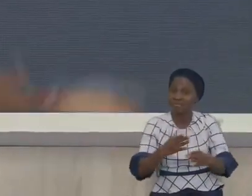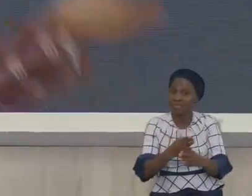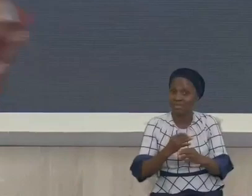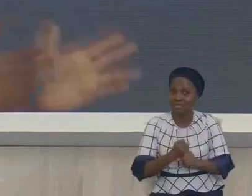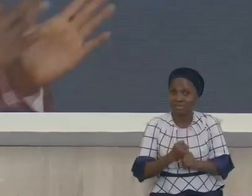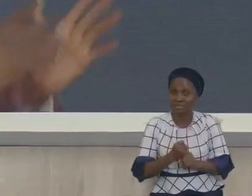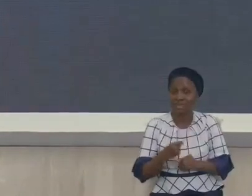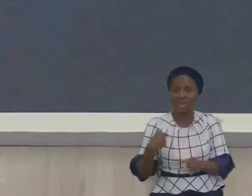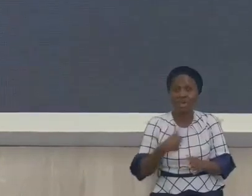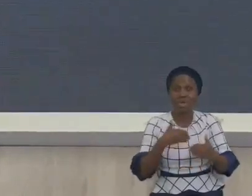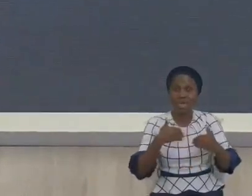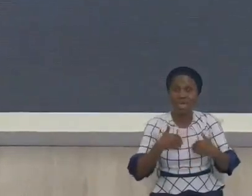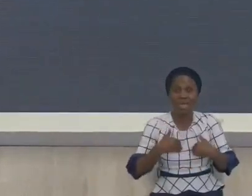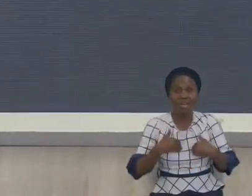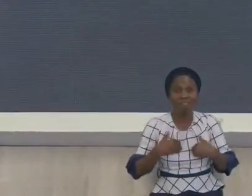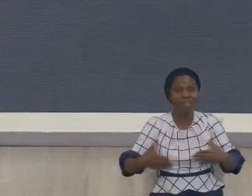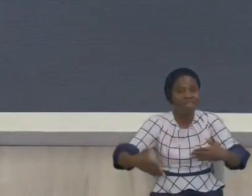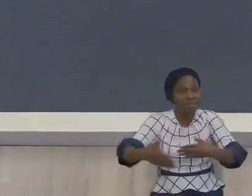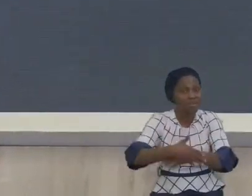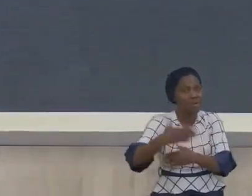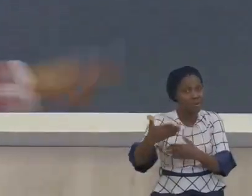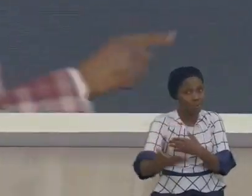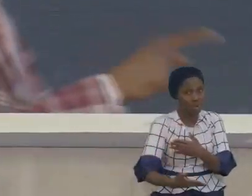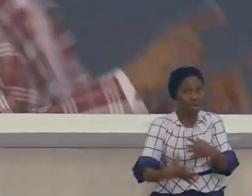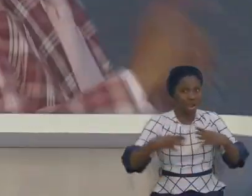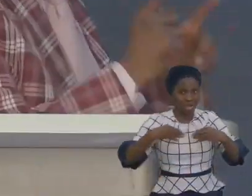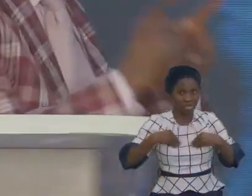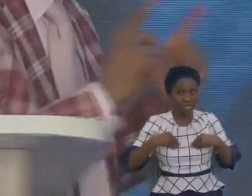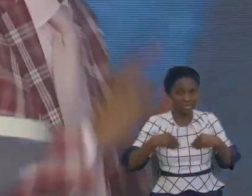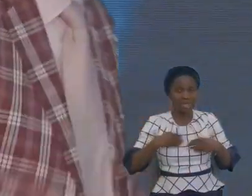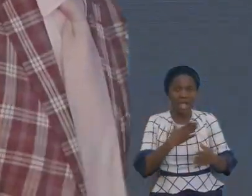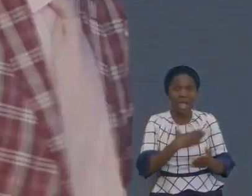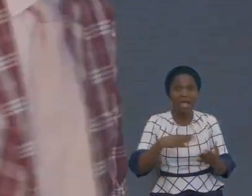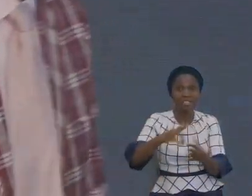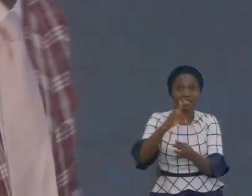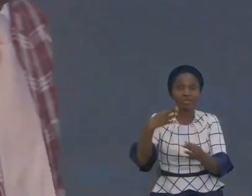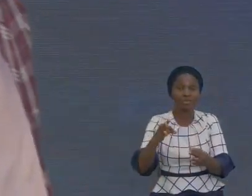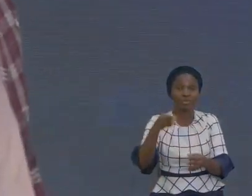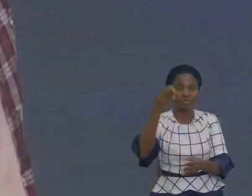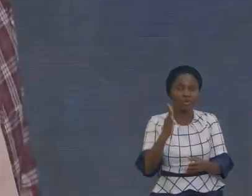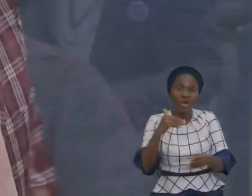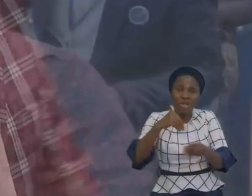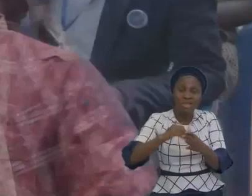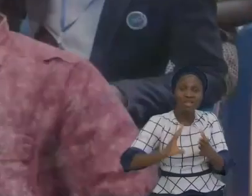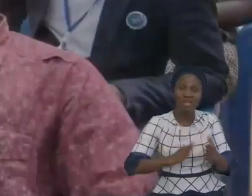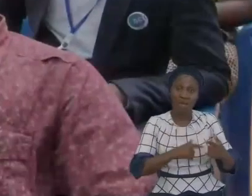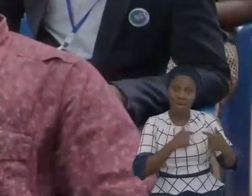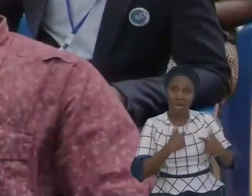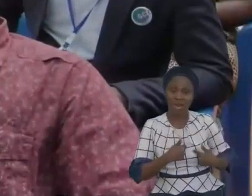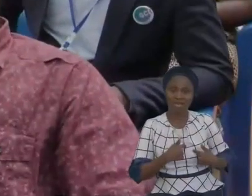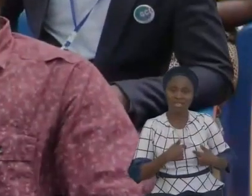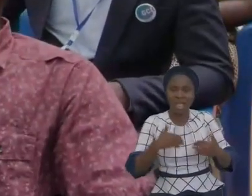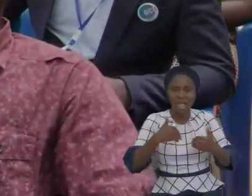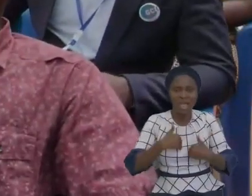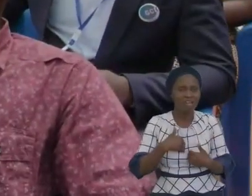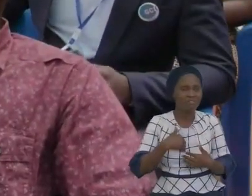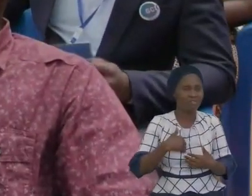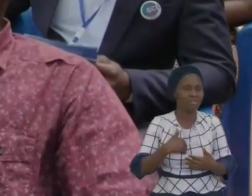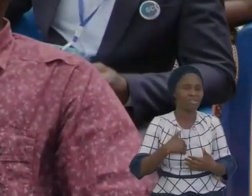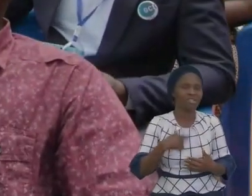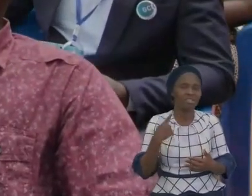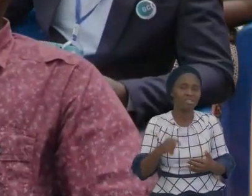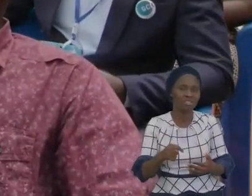God in our heart bearing witness, we're children of God.